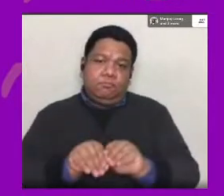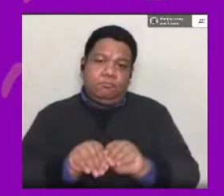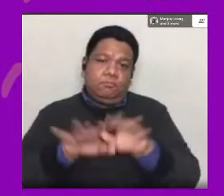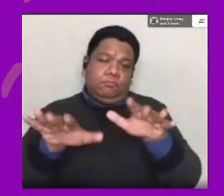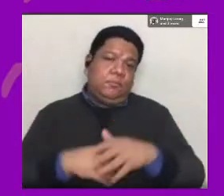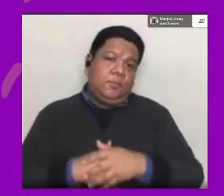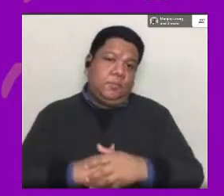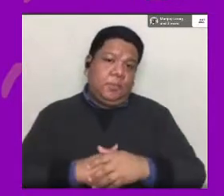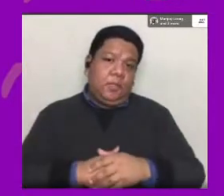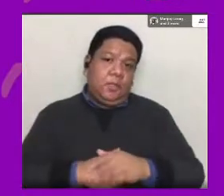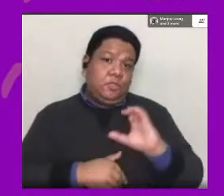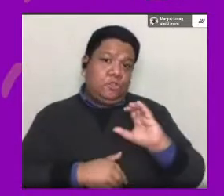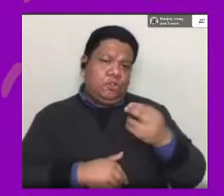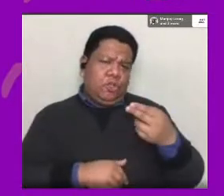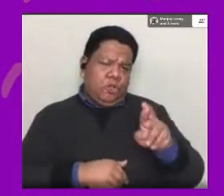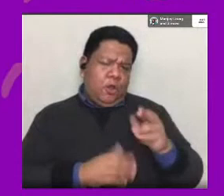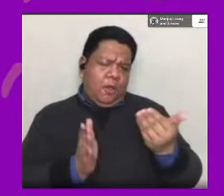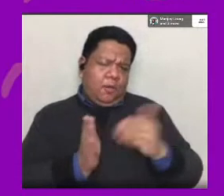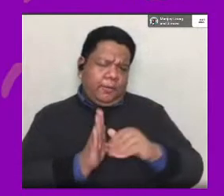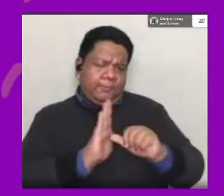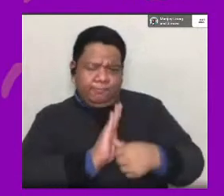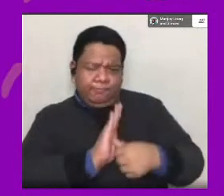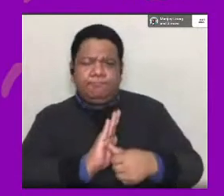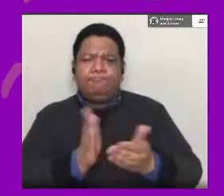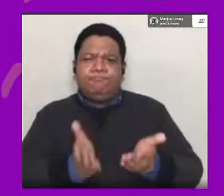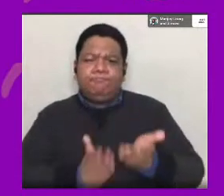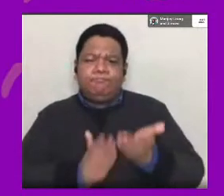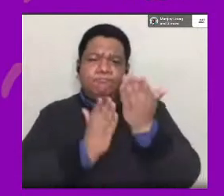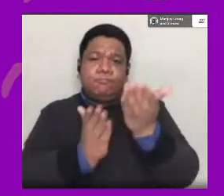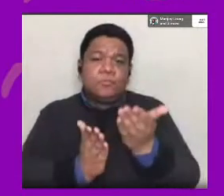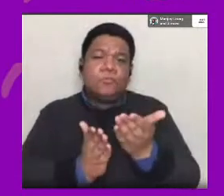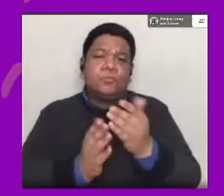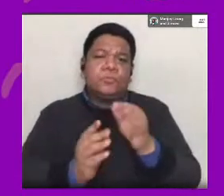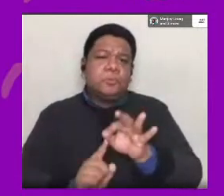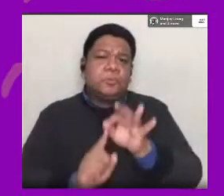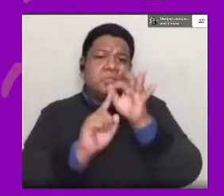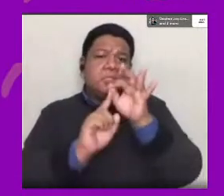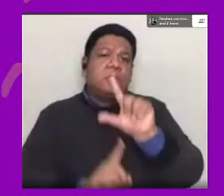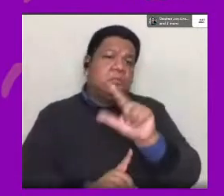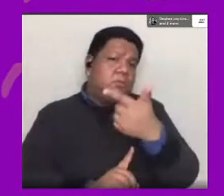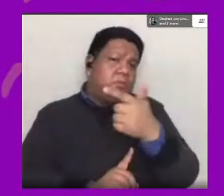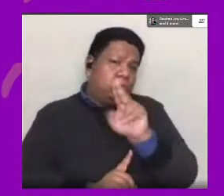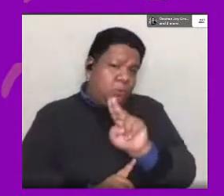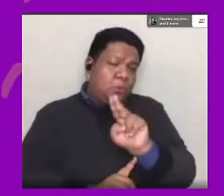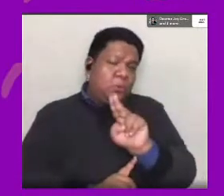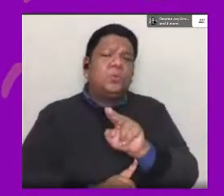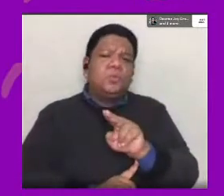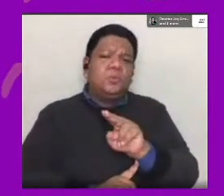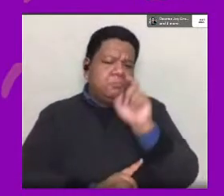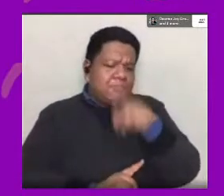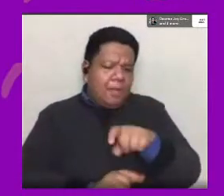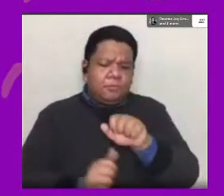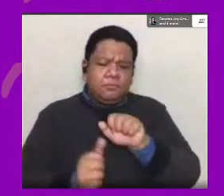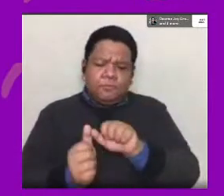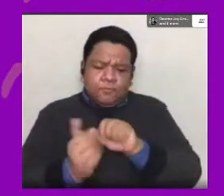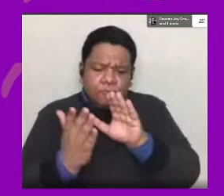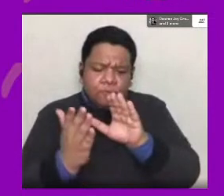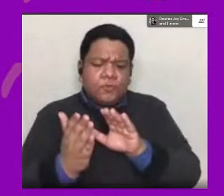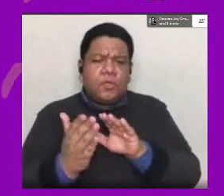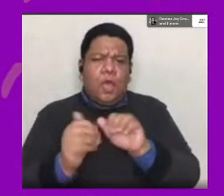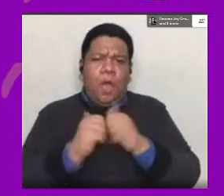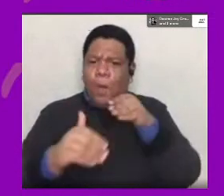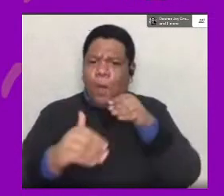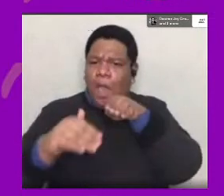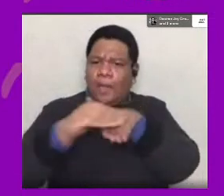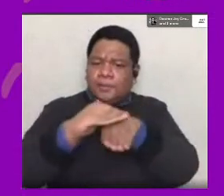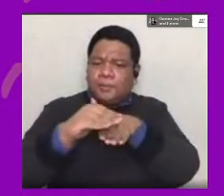Commission reiterates its recommendation, especially to local government units, to address the access